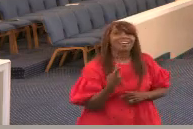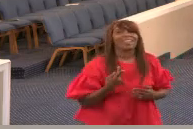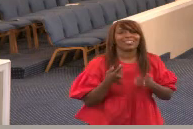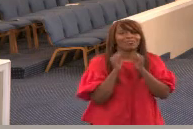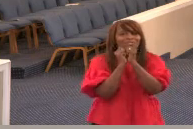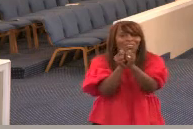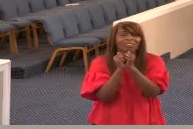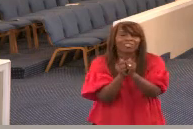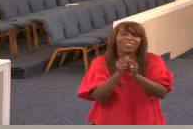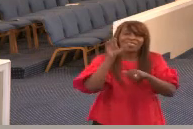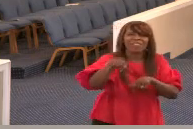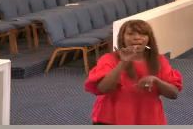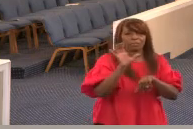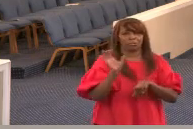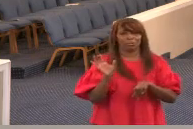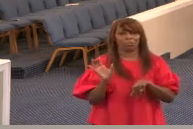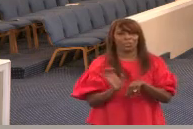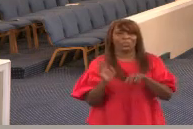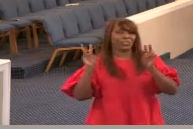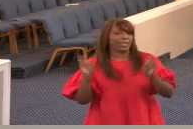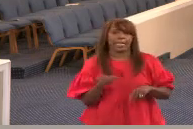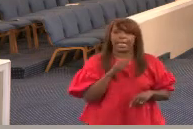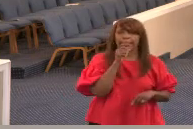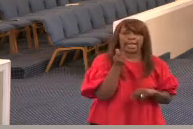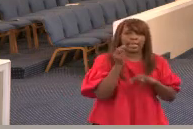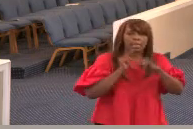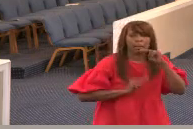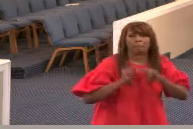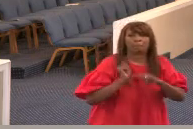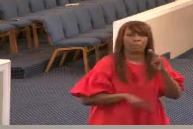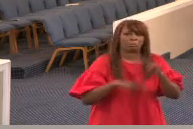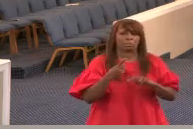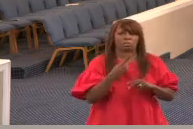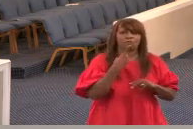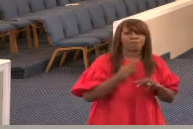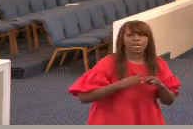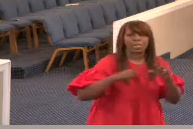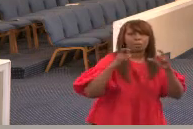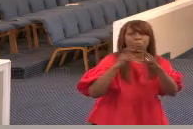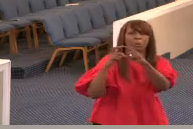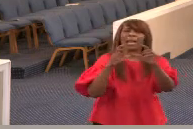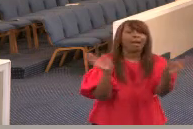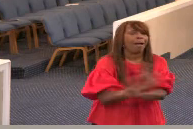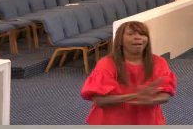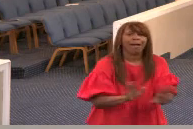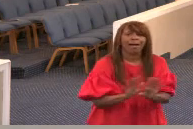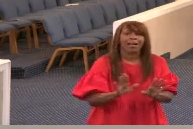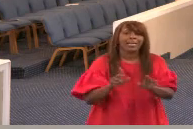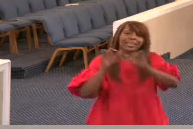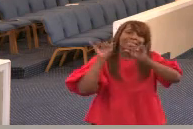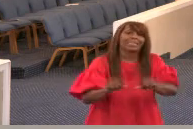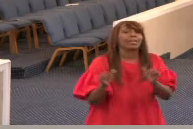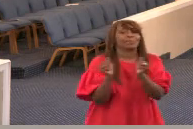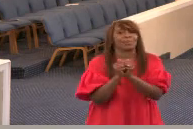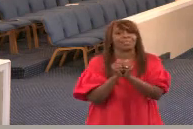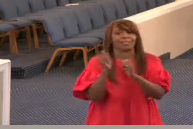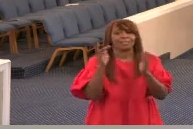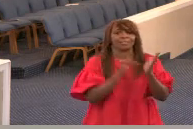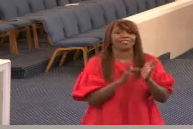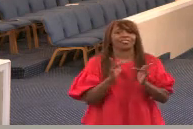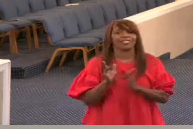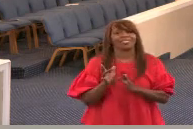are. Church is not brick and mortar. You better learn how to stick with the church.